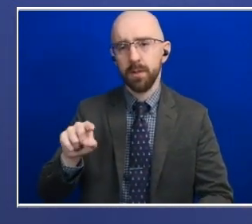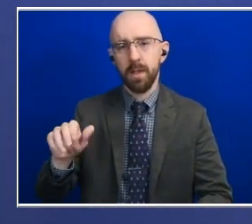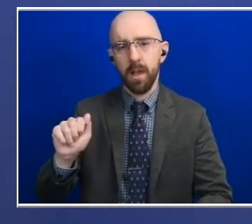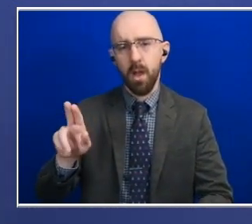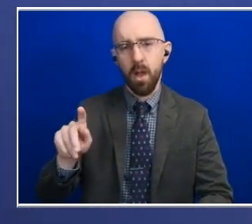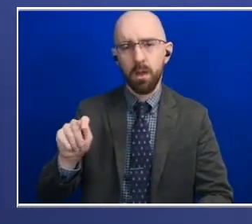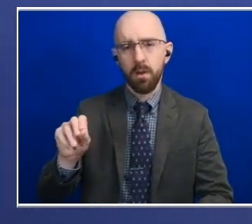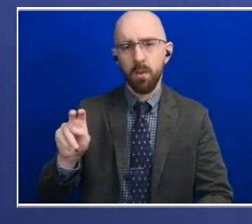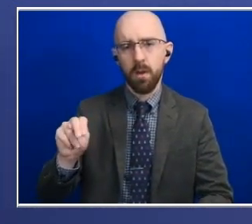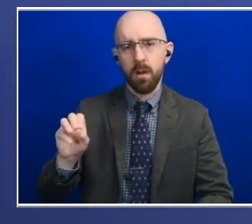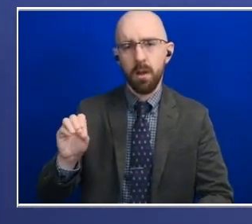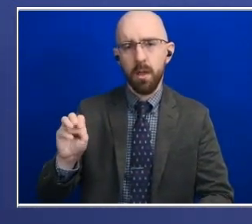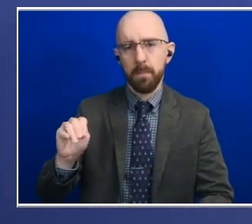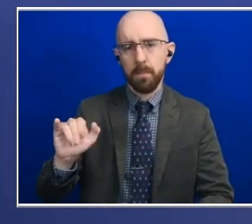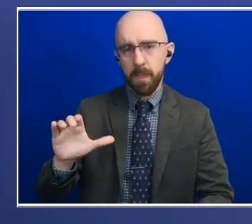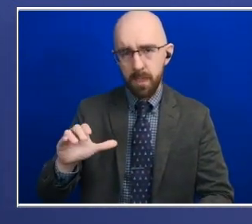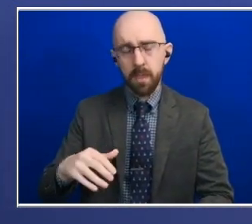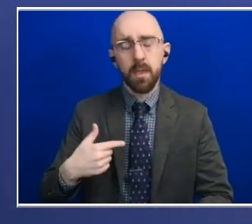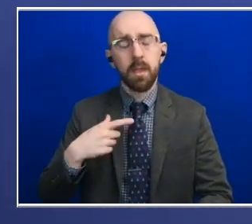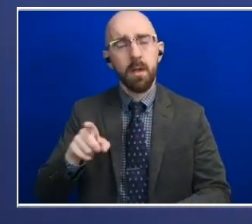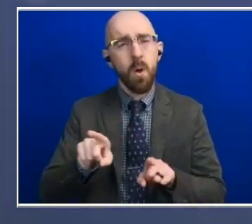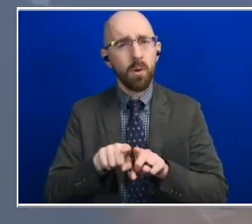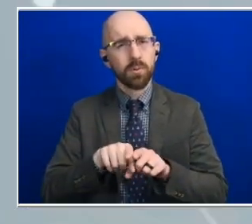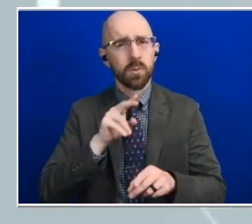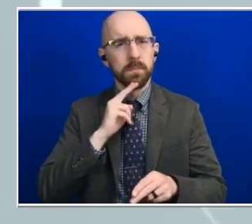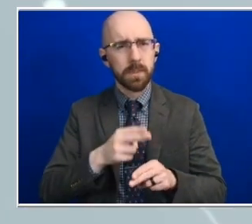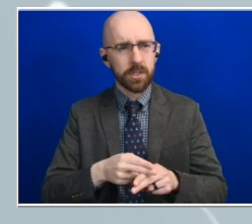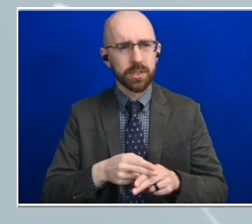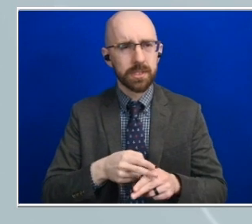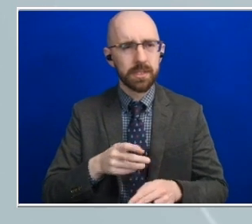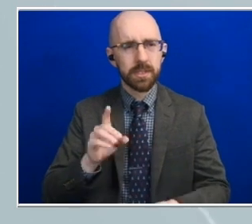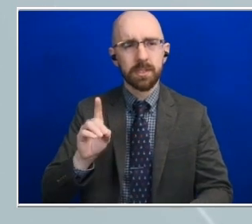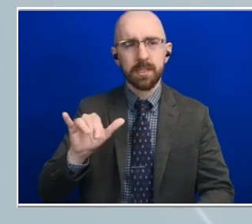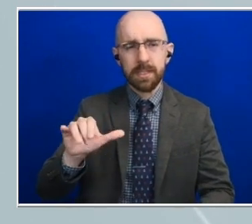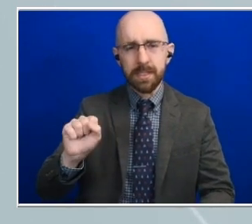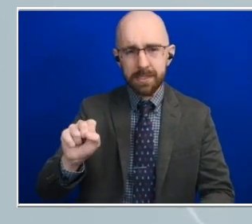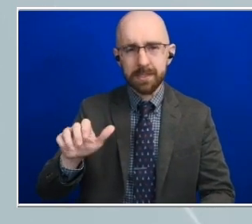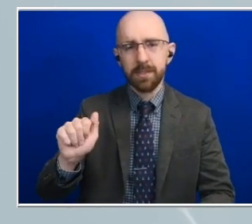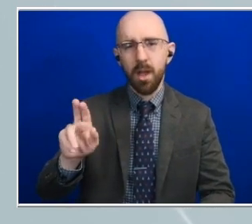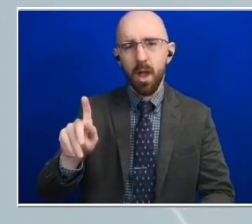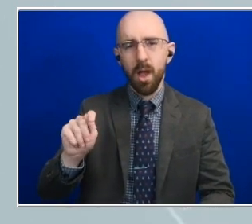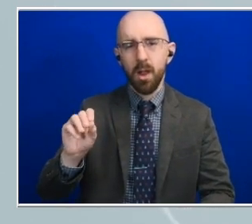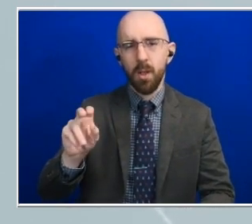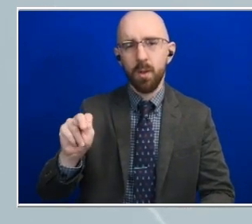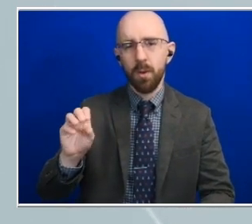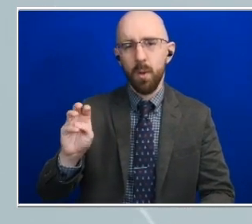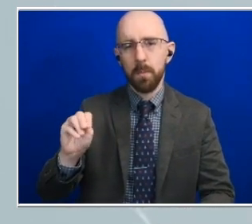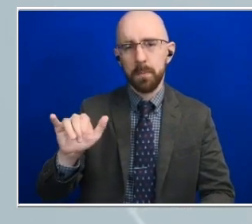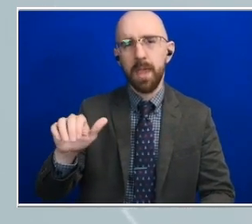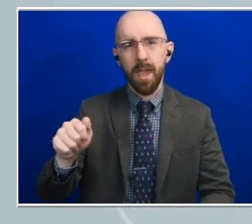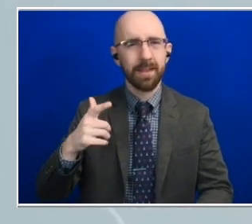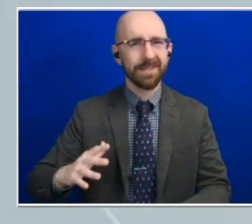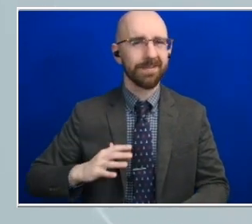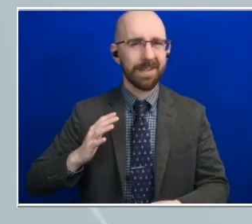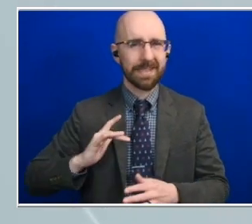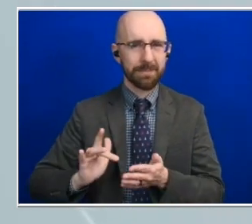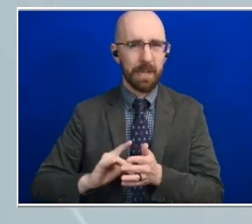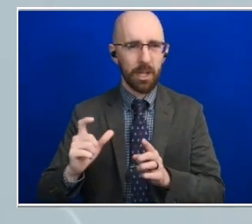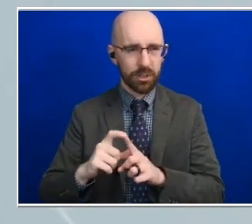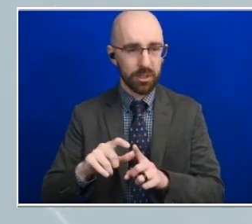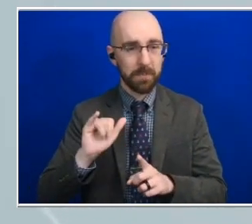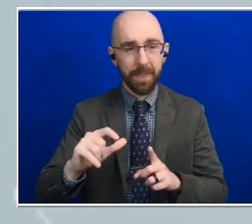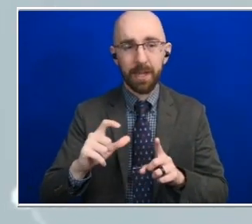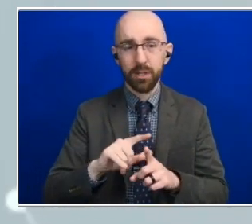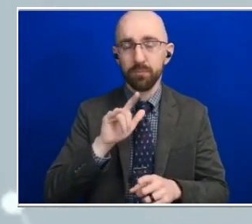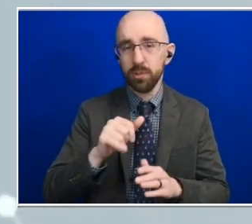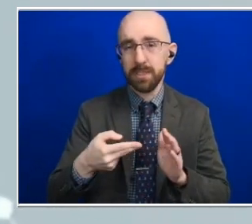think Joshua also mentioned, dysautonomia, fancy medical term. That term just really means that for